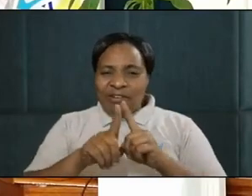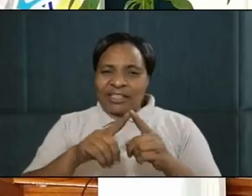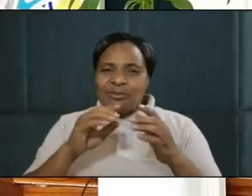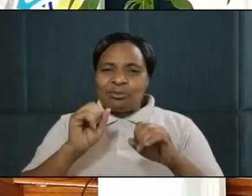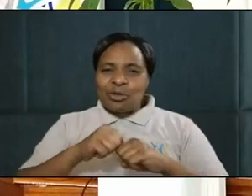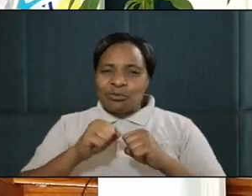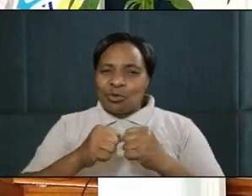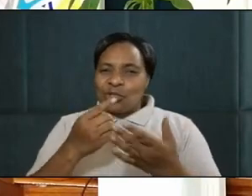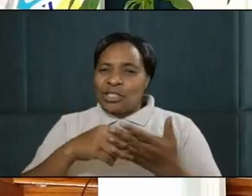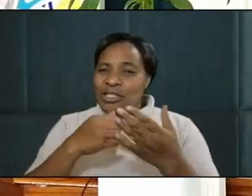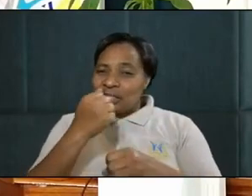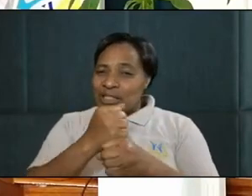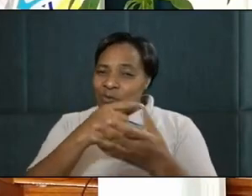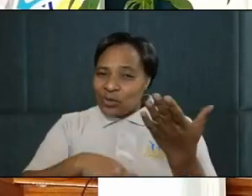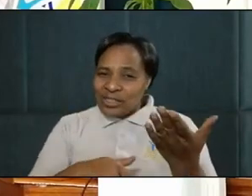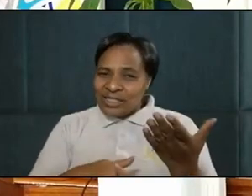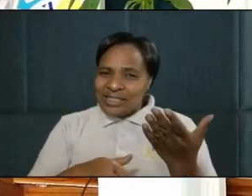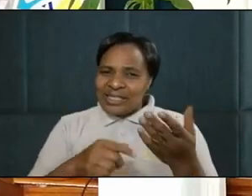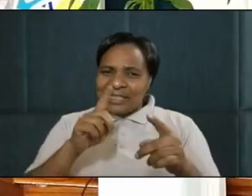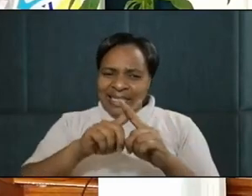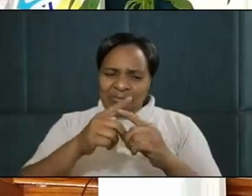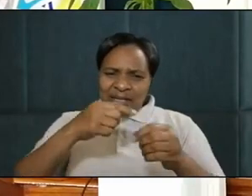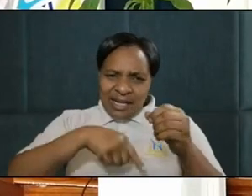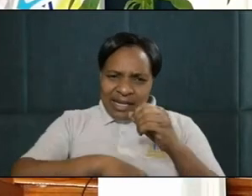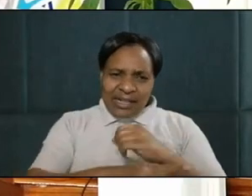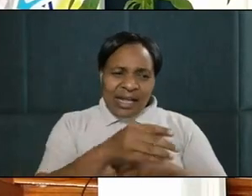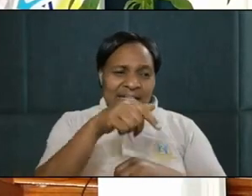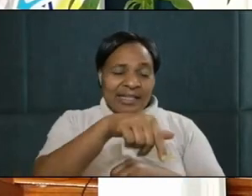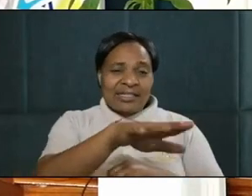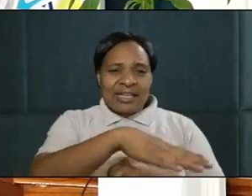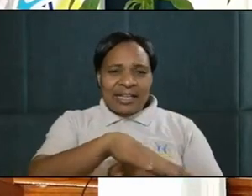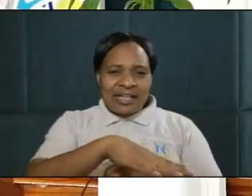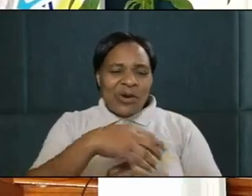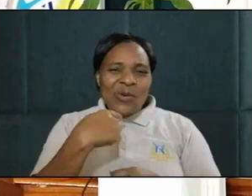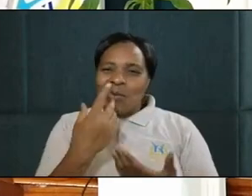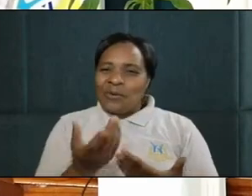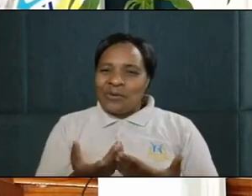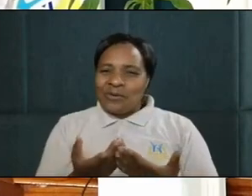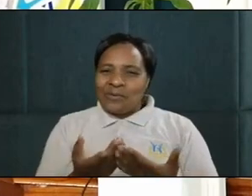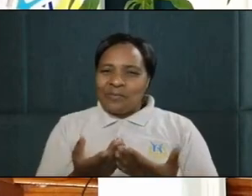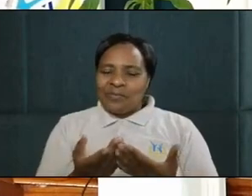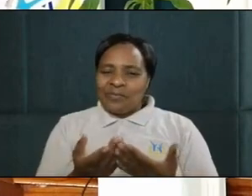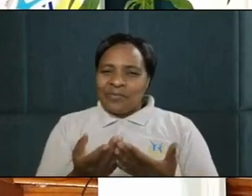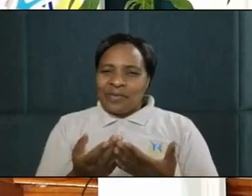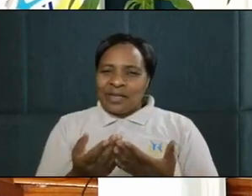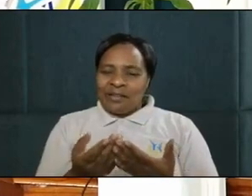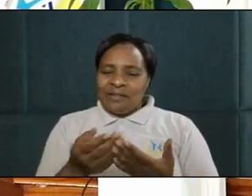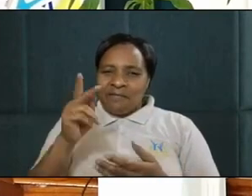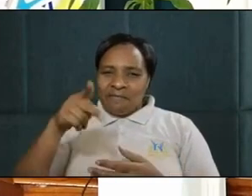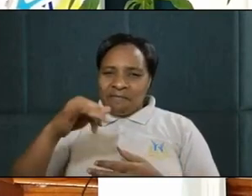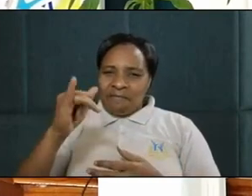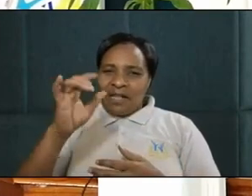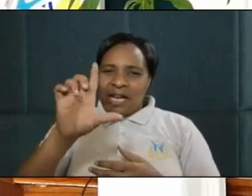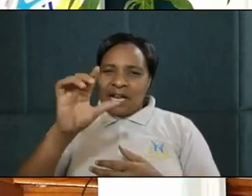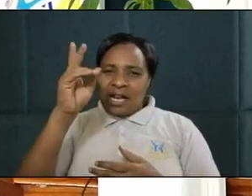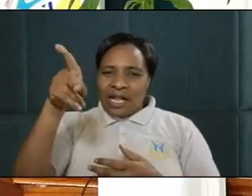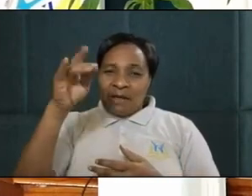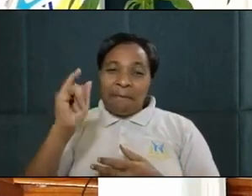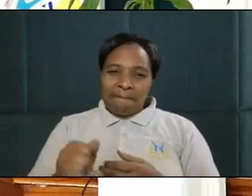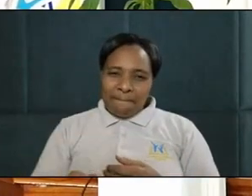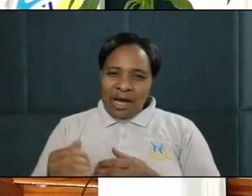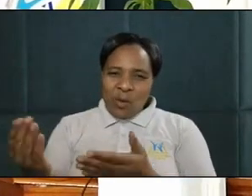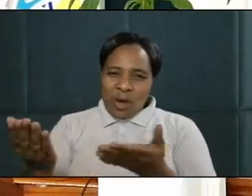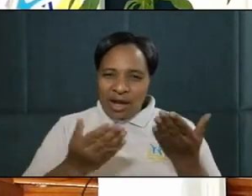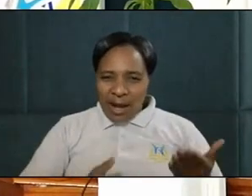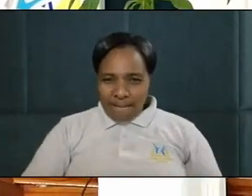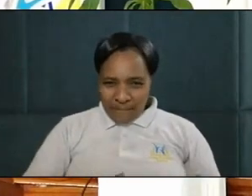houses there. So when he gets to the other side of Caesarea, who hosts him? Yes, Aaron? Philip. Philip hosts Paul the